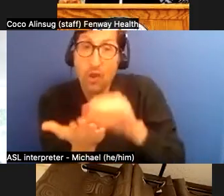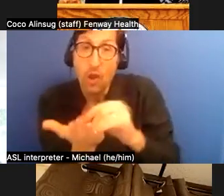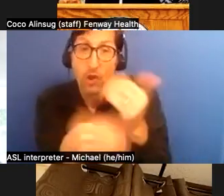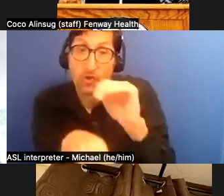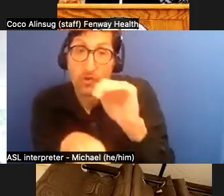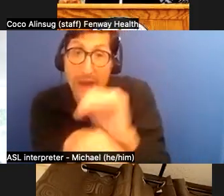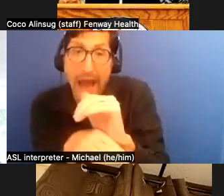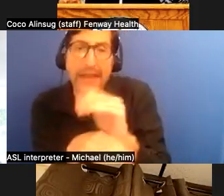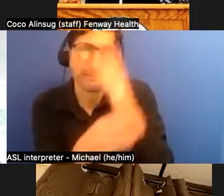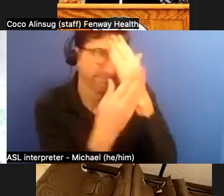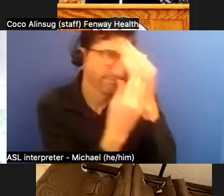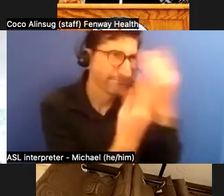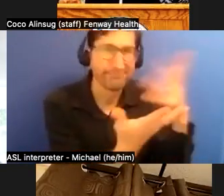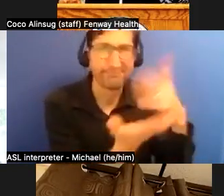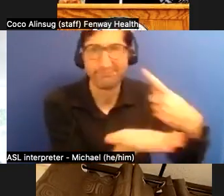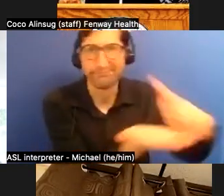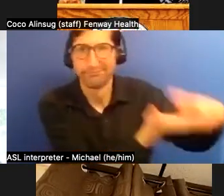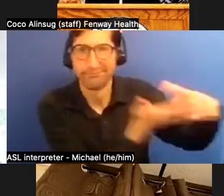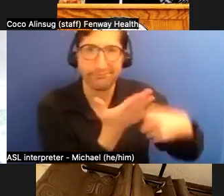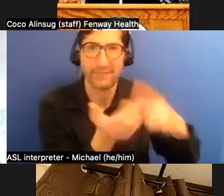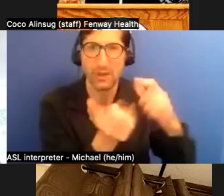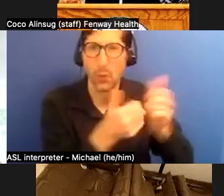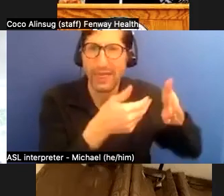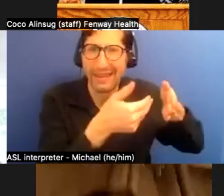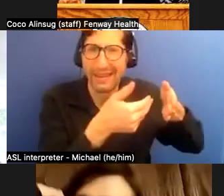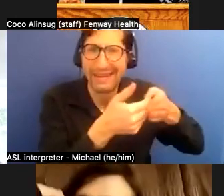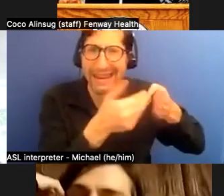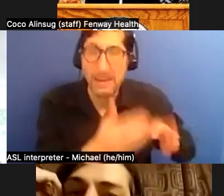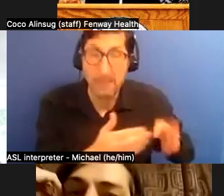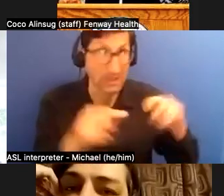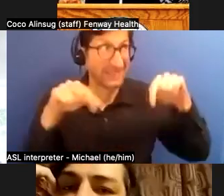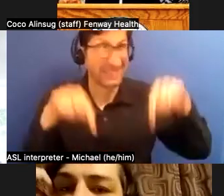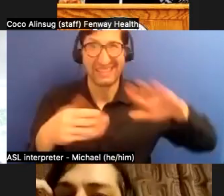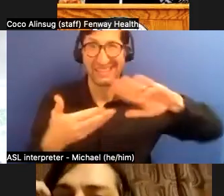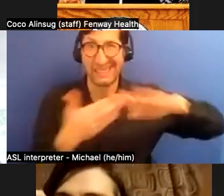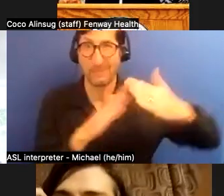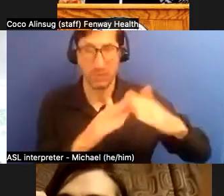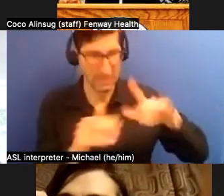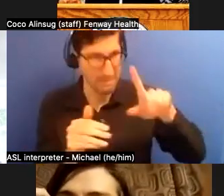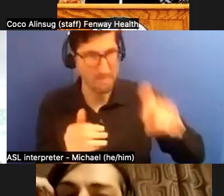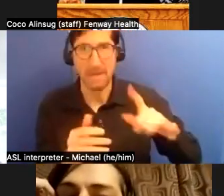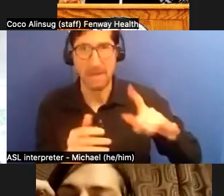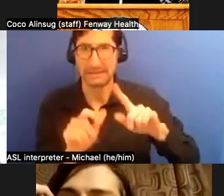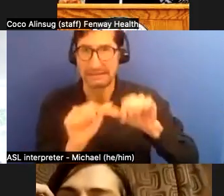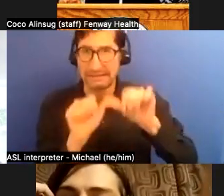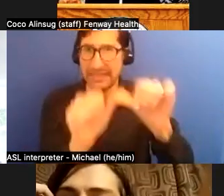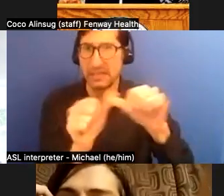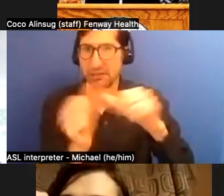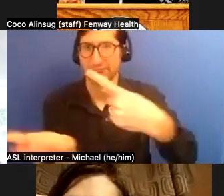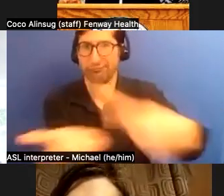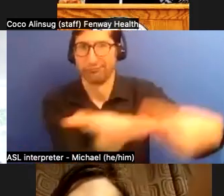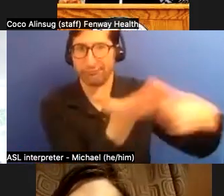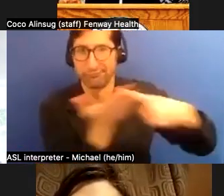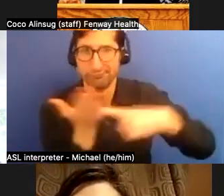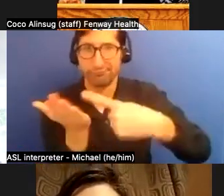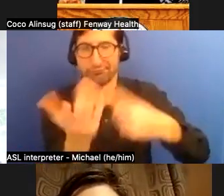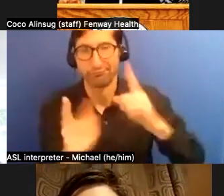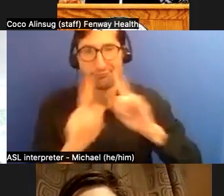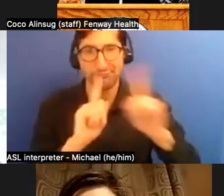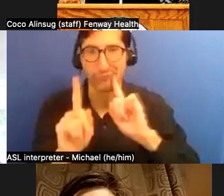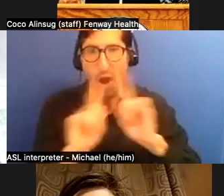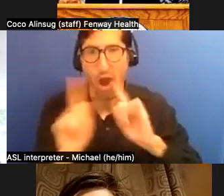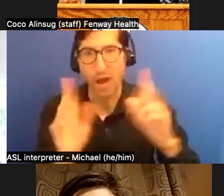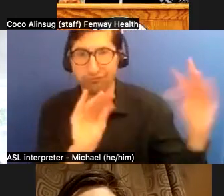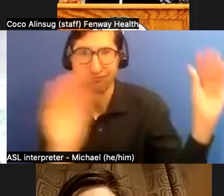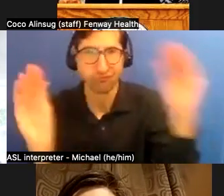will happen successfully is if as a community, there is active and open dialogue and people are learning about this and being open about their questions,